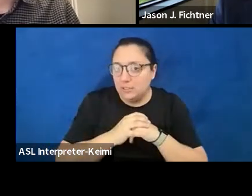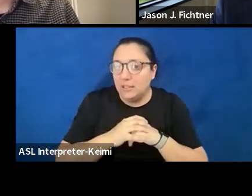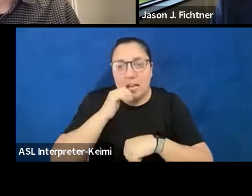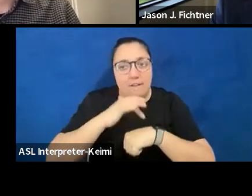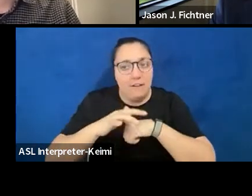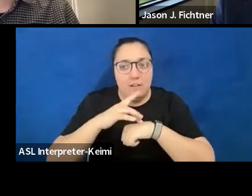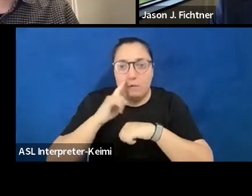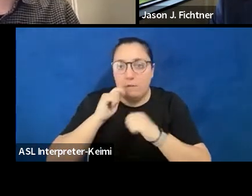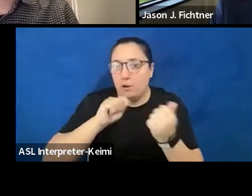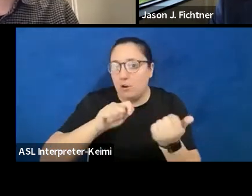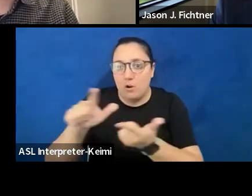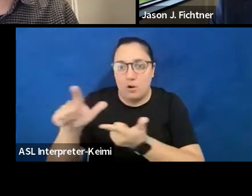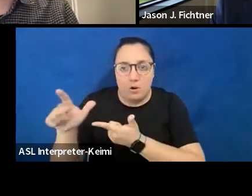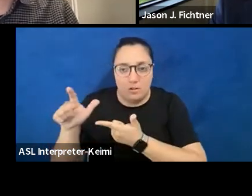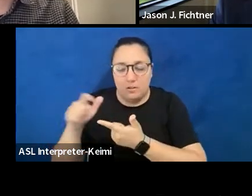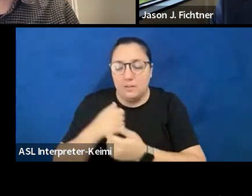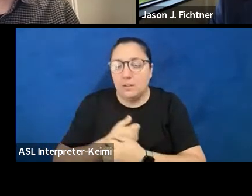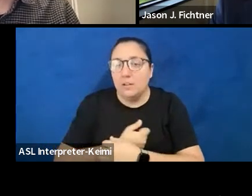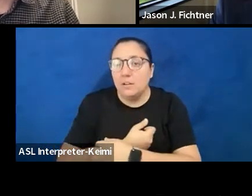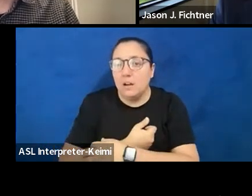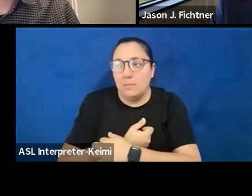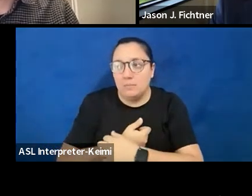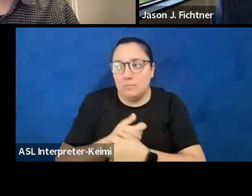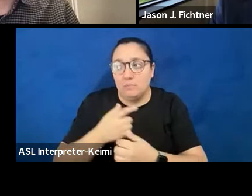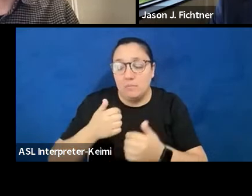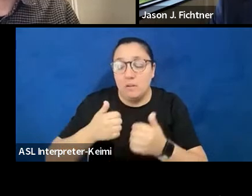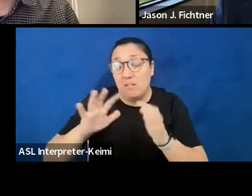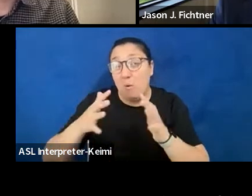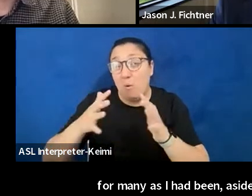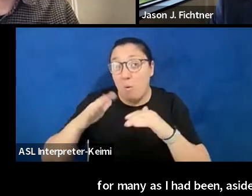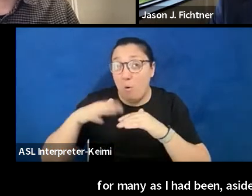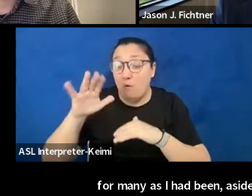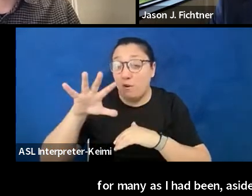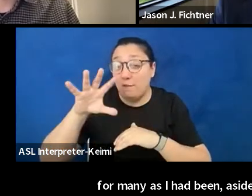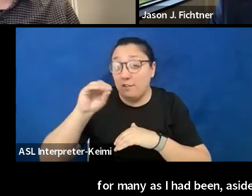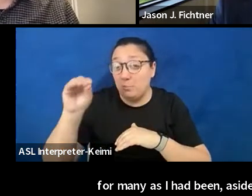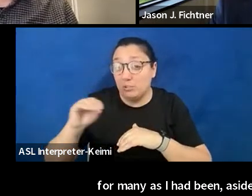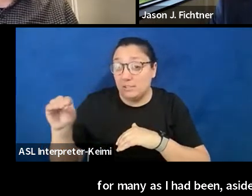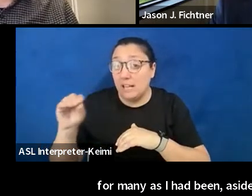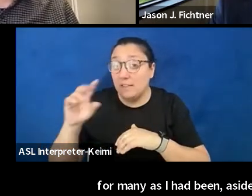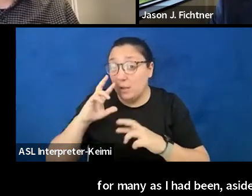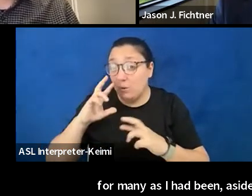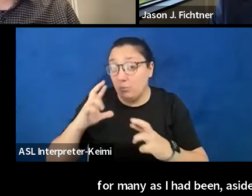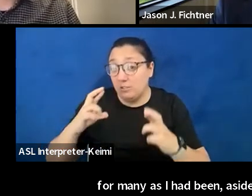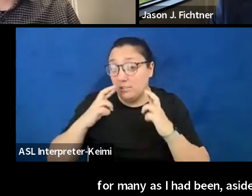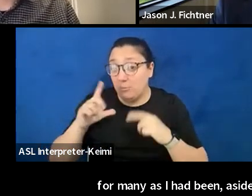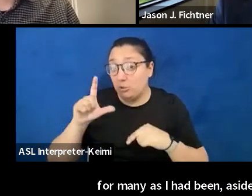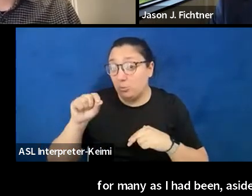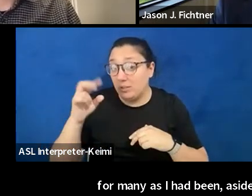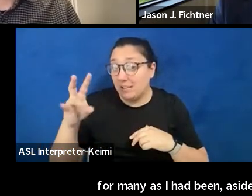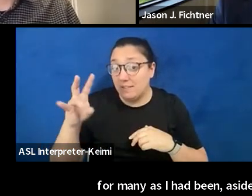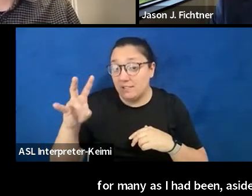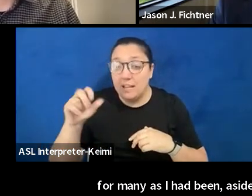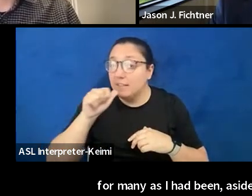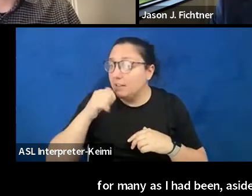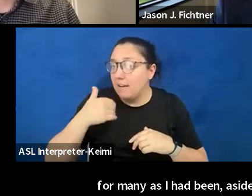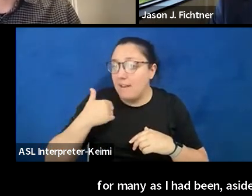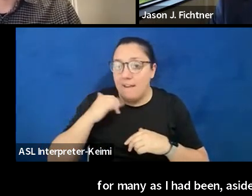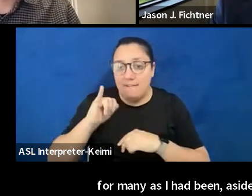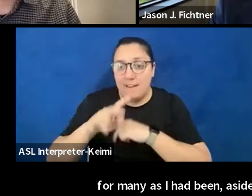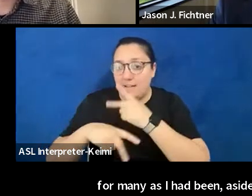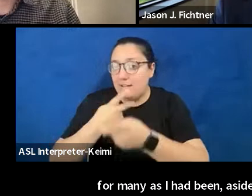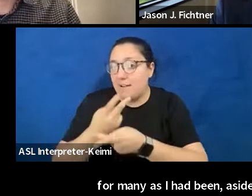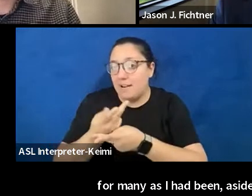everybody. As I mentioned before, over half of Americans retiring in 2017 did not have this kind of